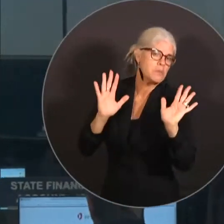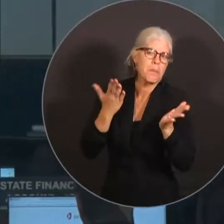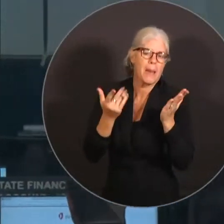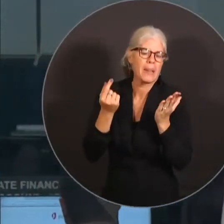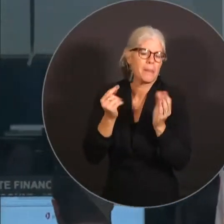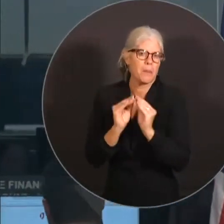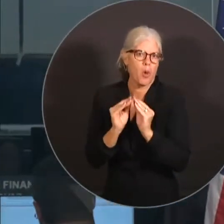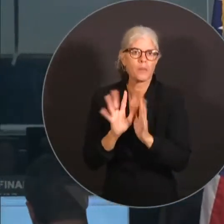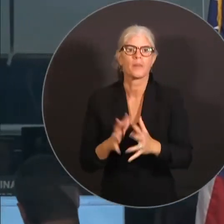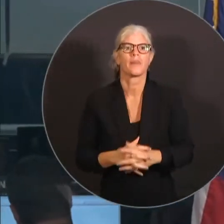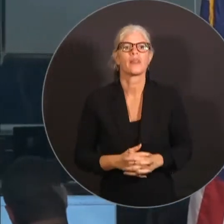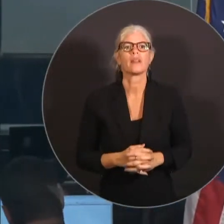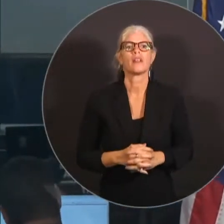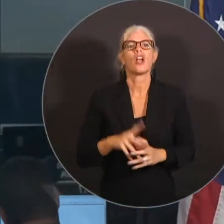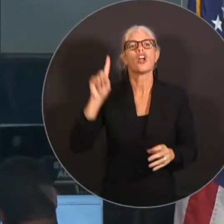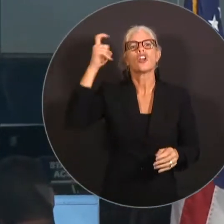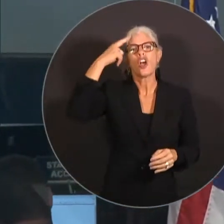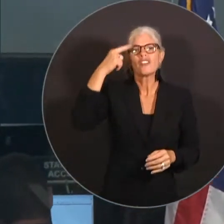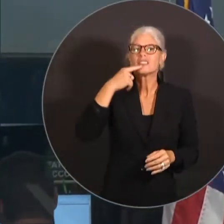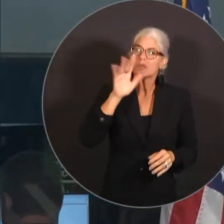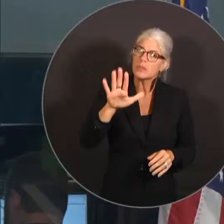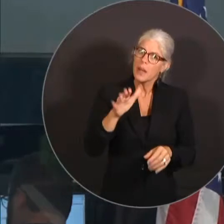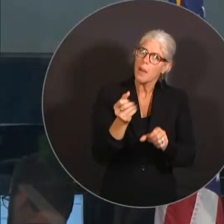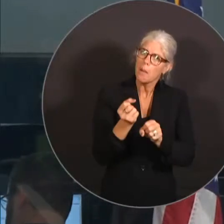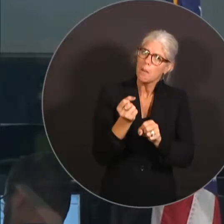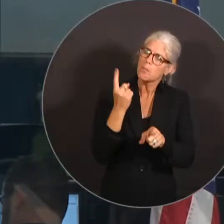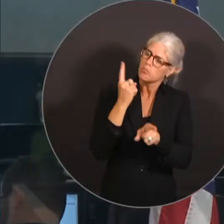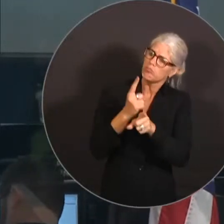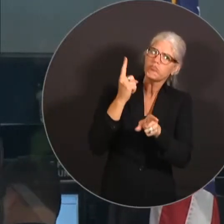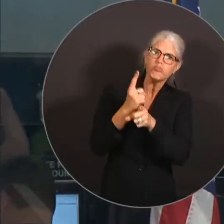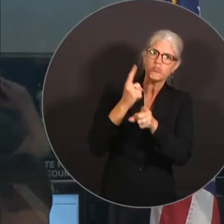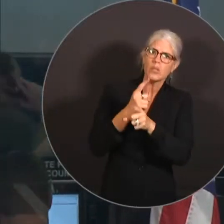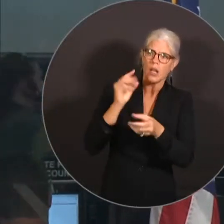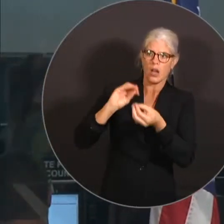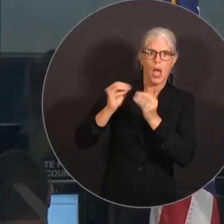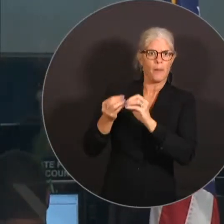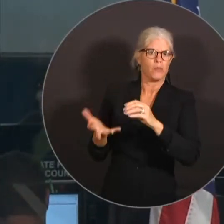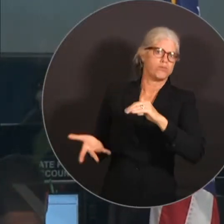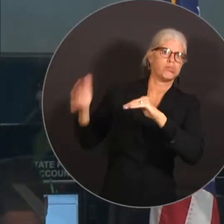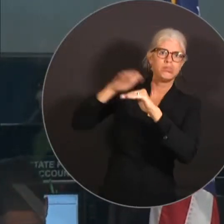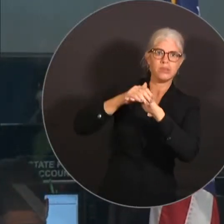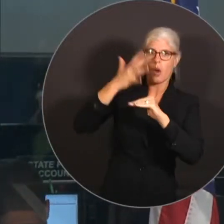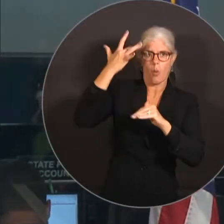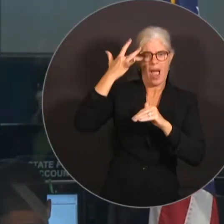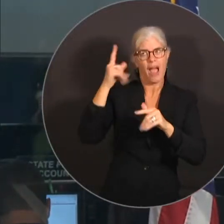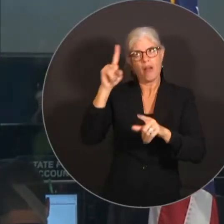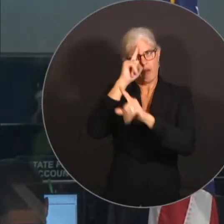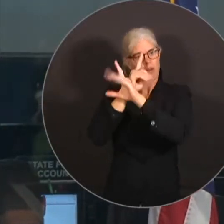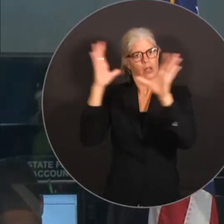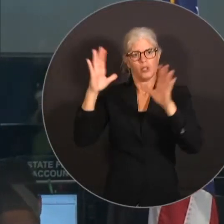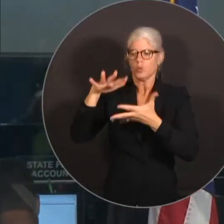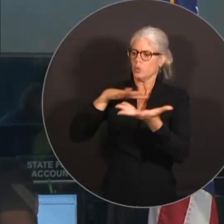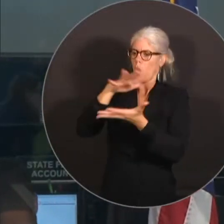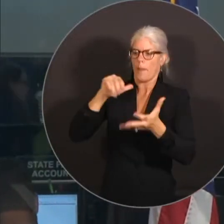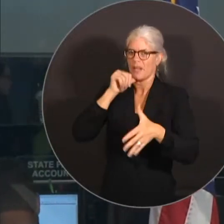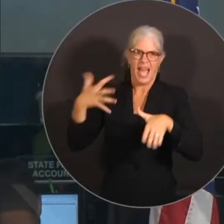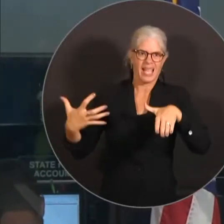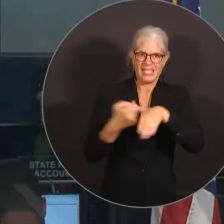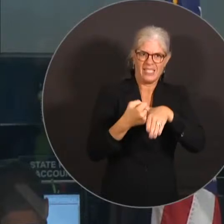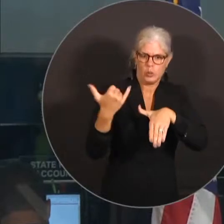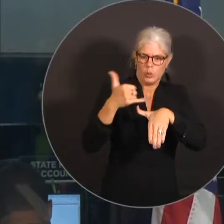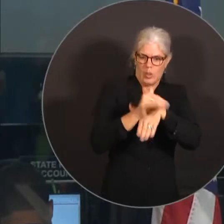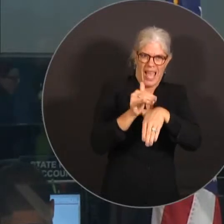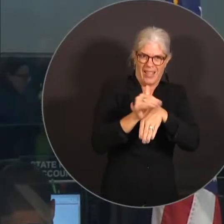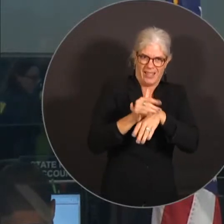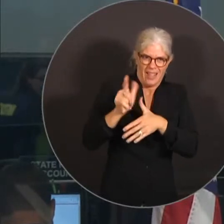and it makes sense that it grew a lot today, because the storm wasn't expected to hit until tonight. So you don't need to be there. Like a lot of people, why would you be